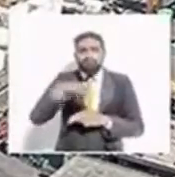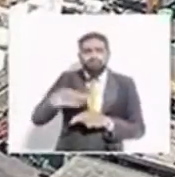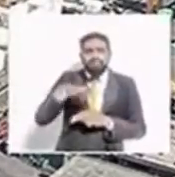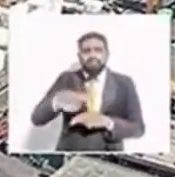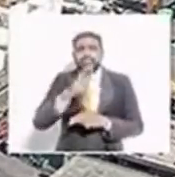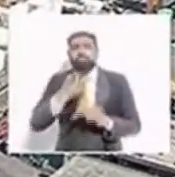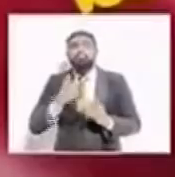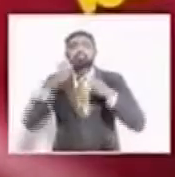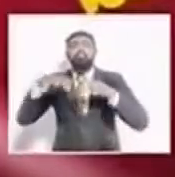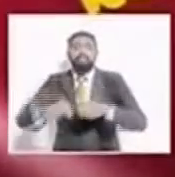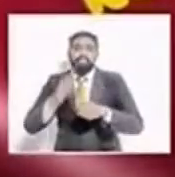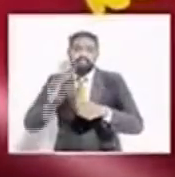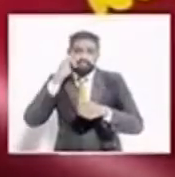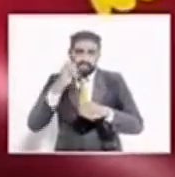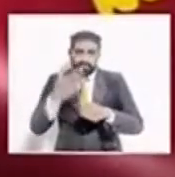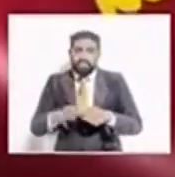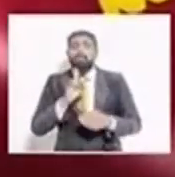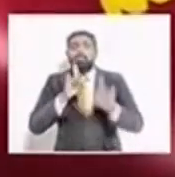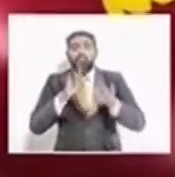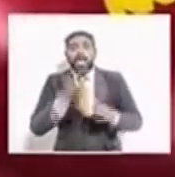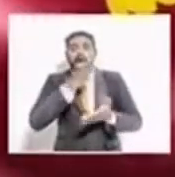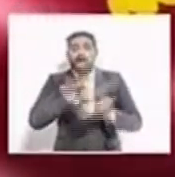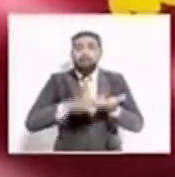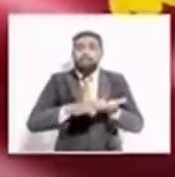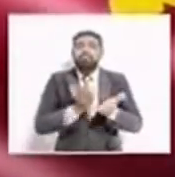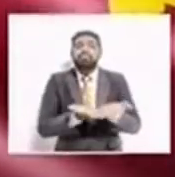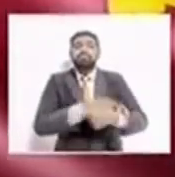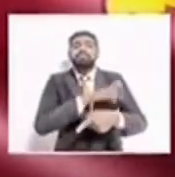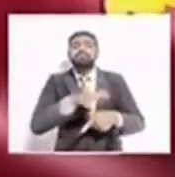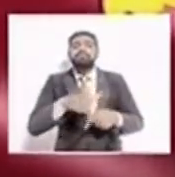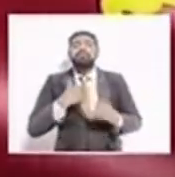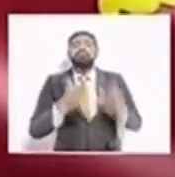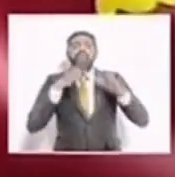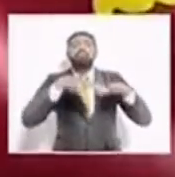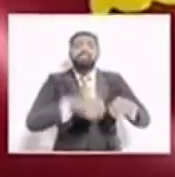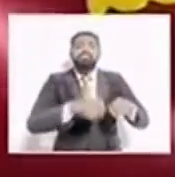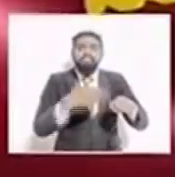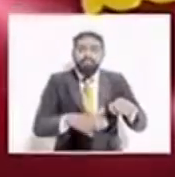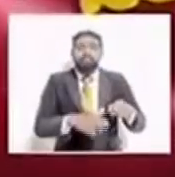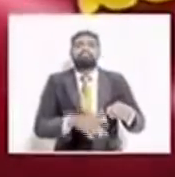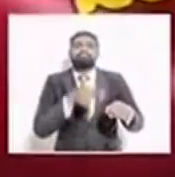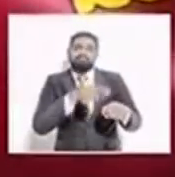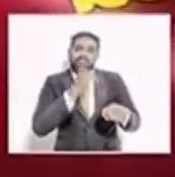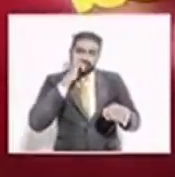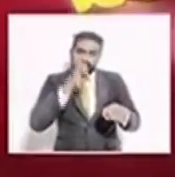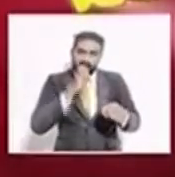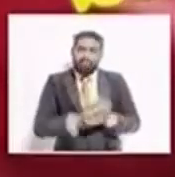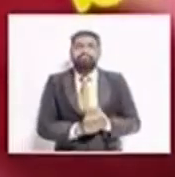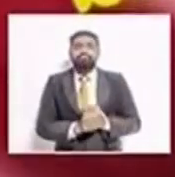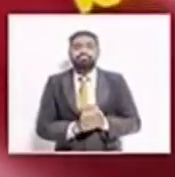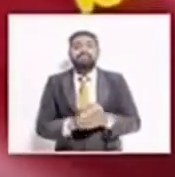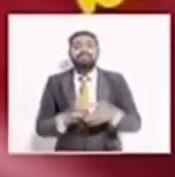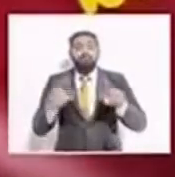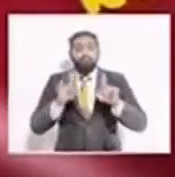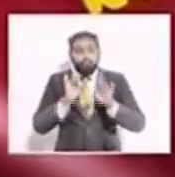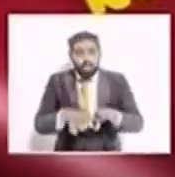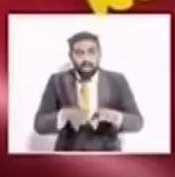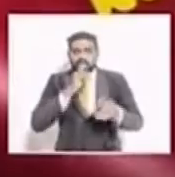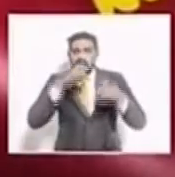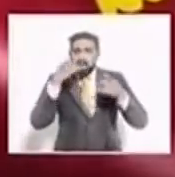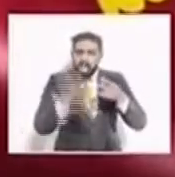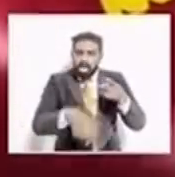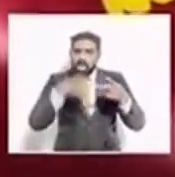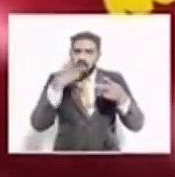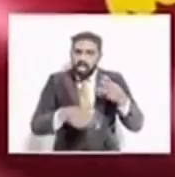port as well. While the people are suffering at the hands of crisis after crisis, they are also losing